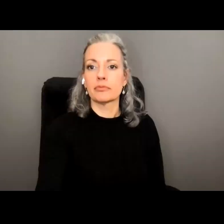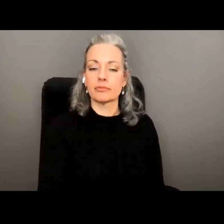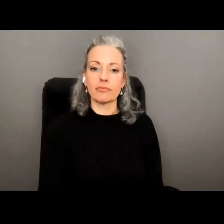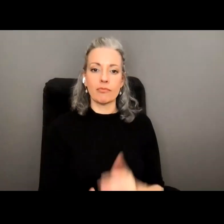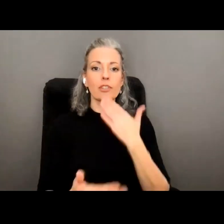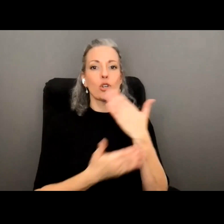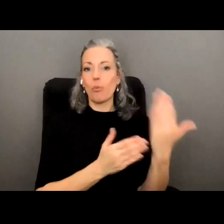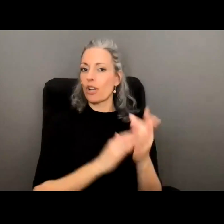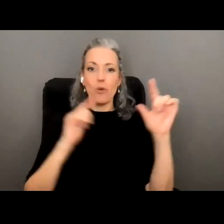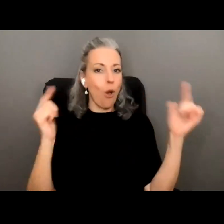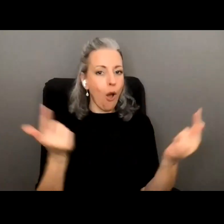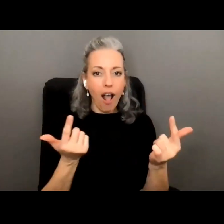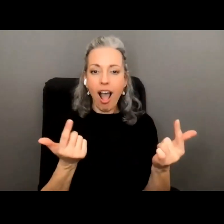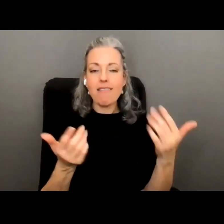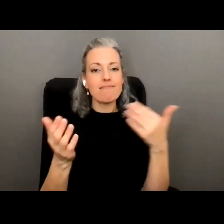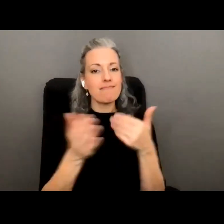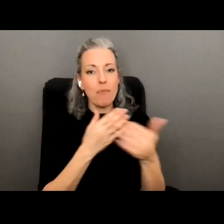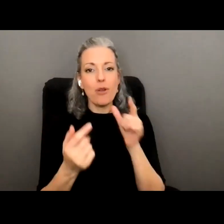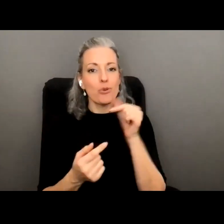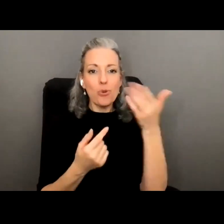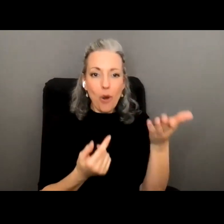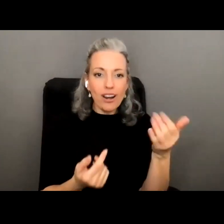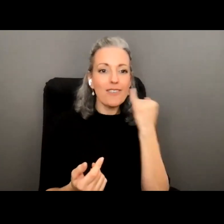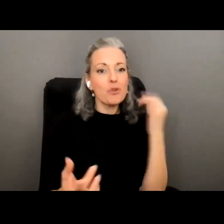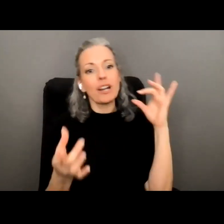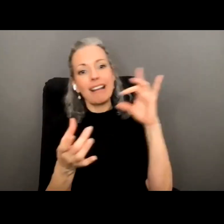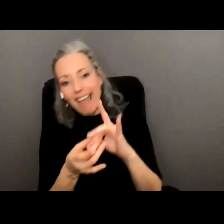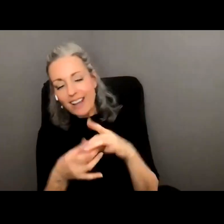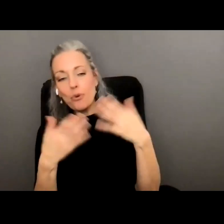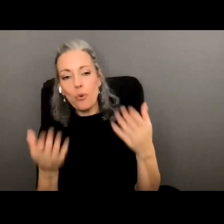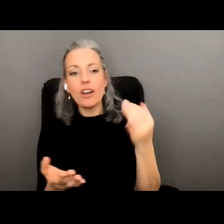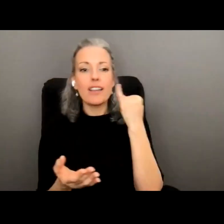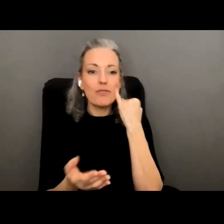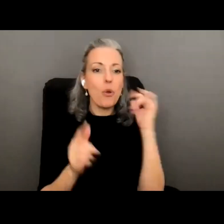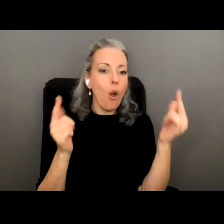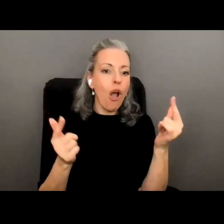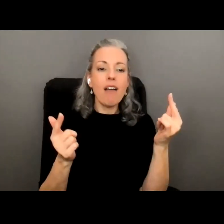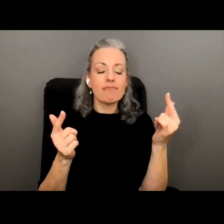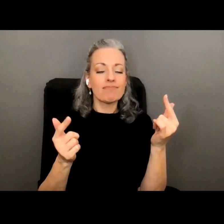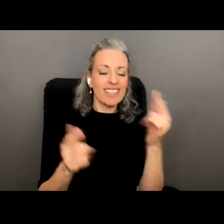if you're not a panelist and you're using a panelist link, or if you're all are welcome here